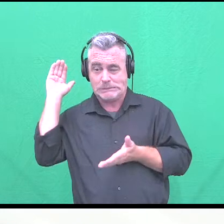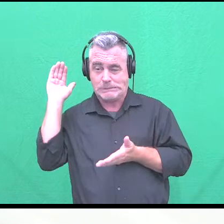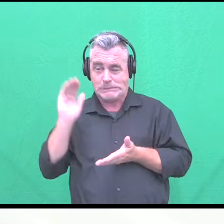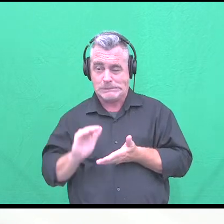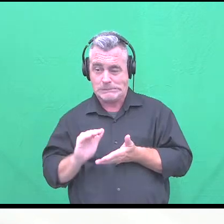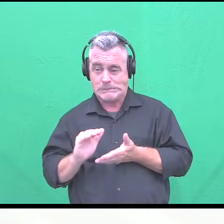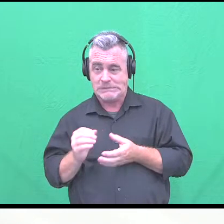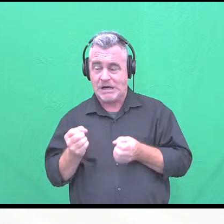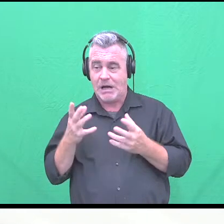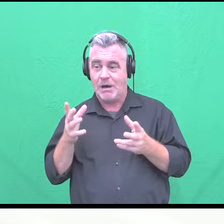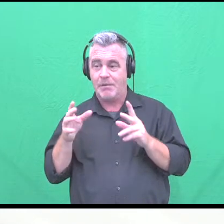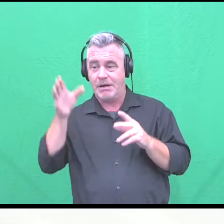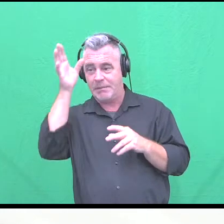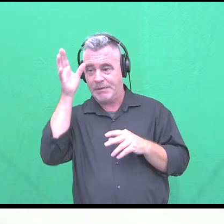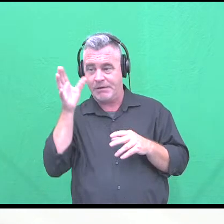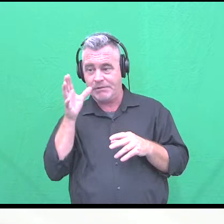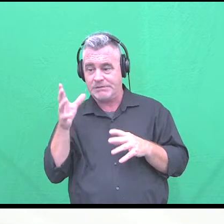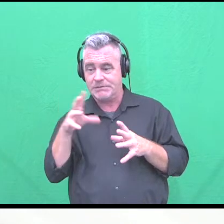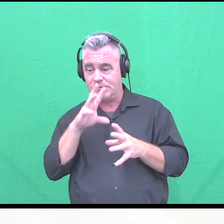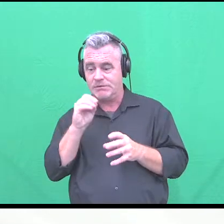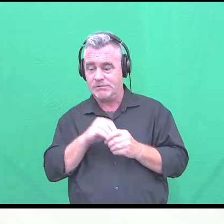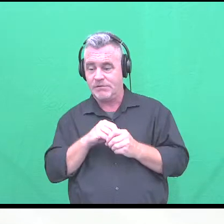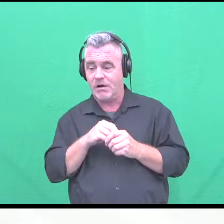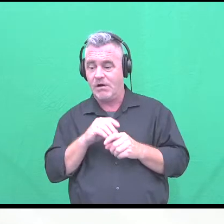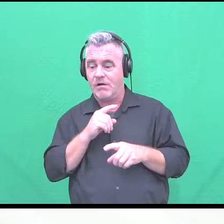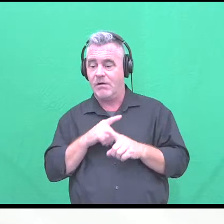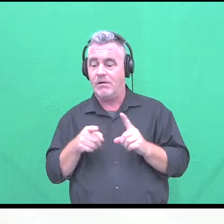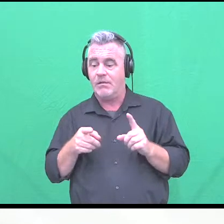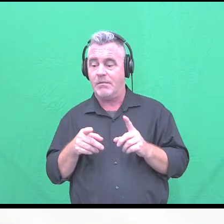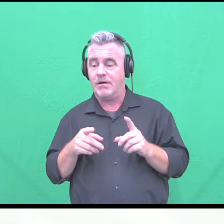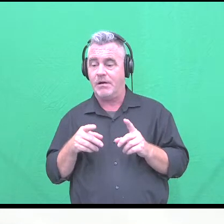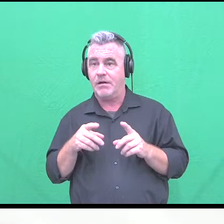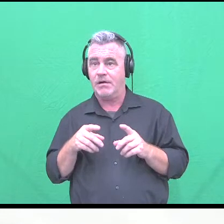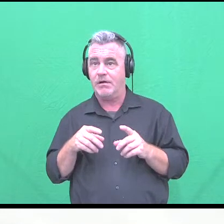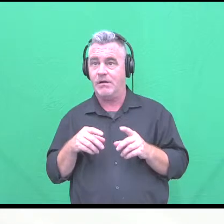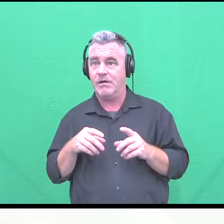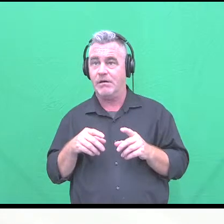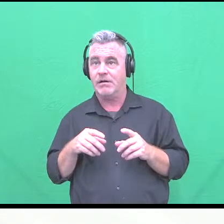percentages of parents who feel welcome to participate,